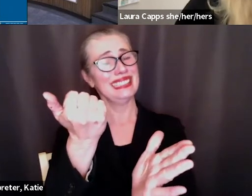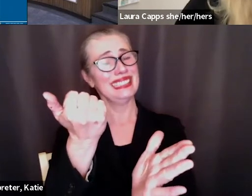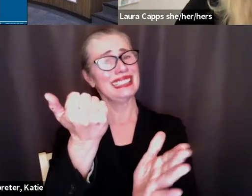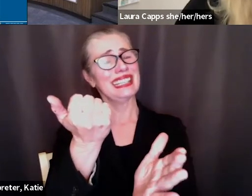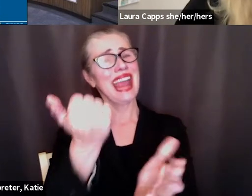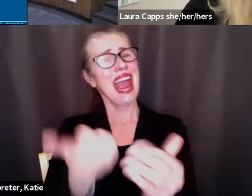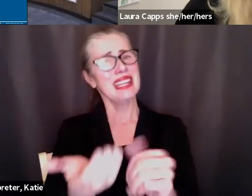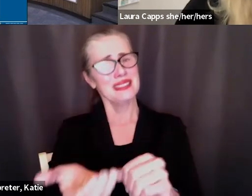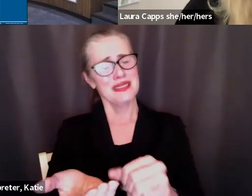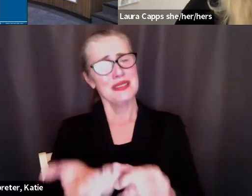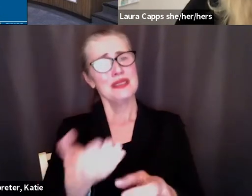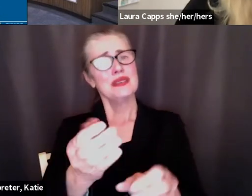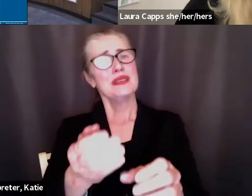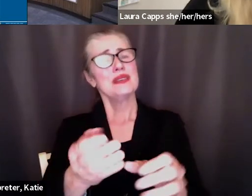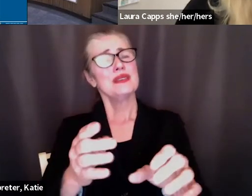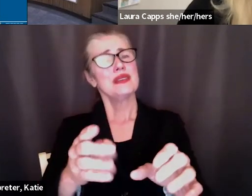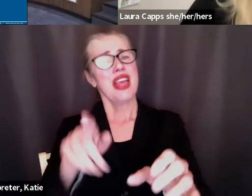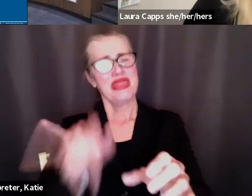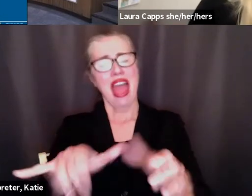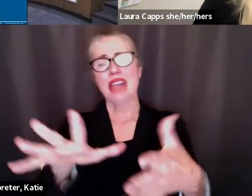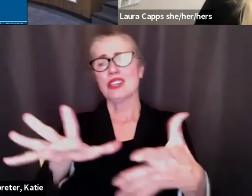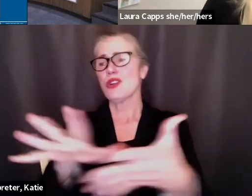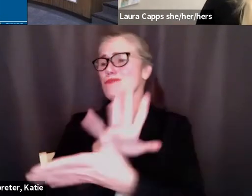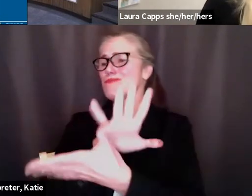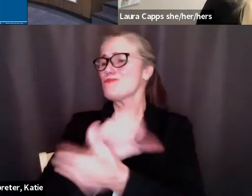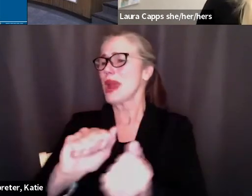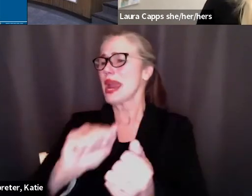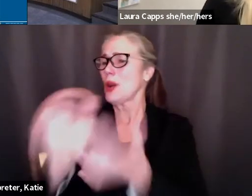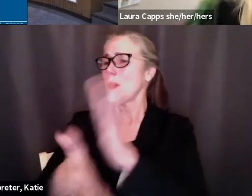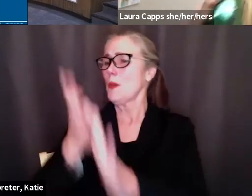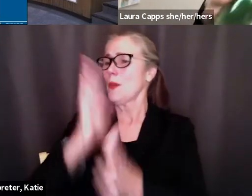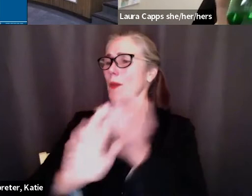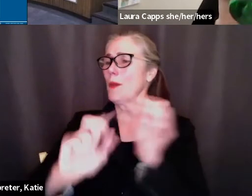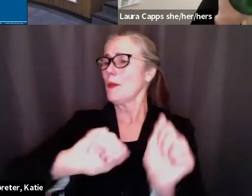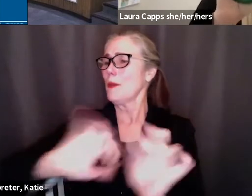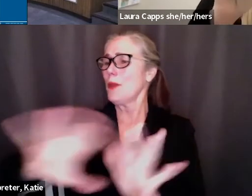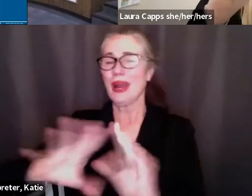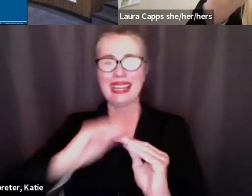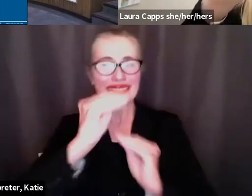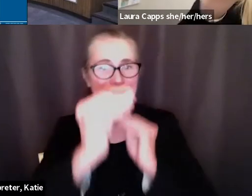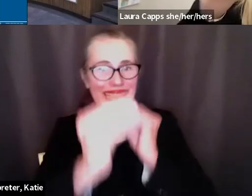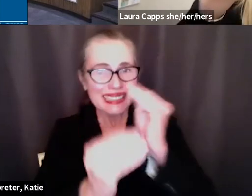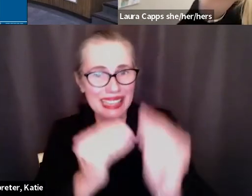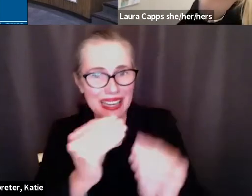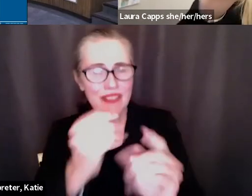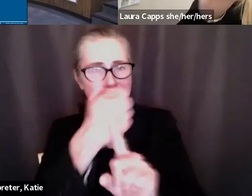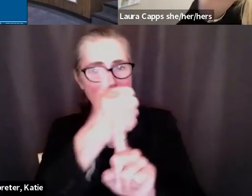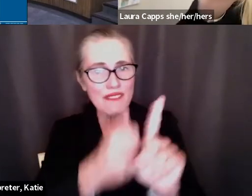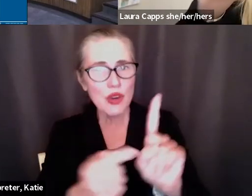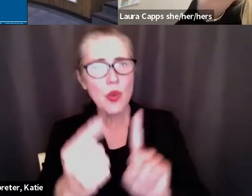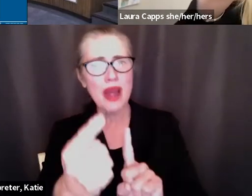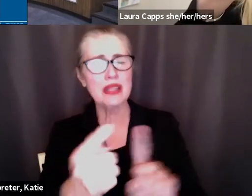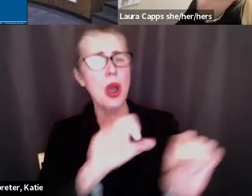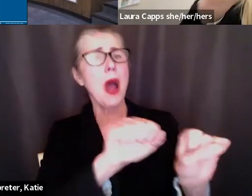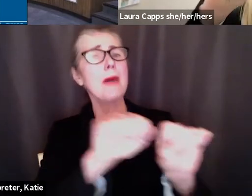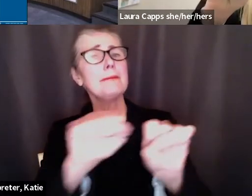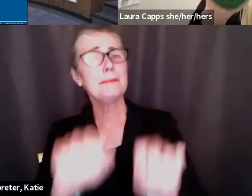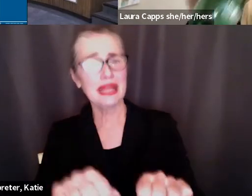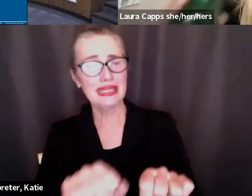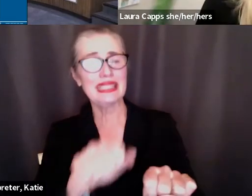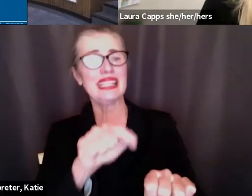giving and making certain that everyone has the ability to actually speak has the